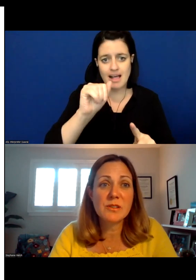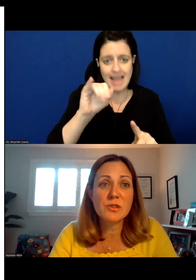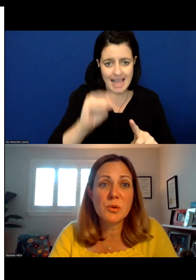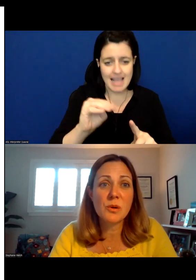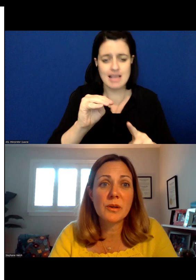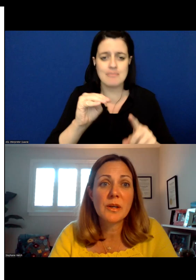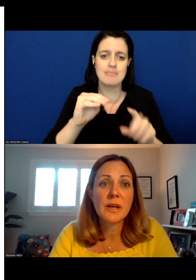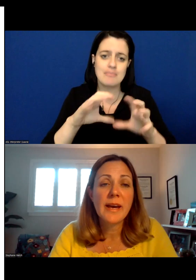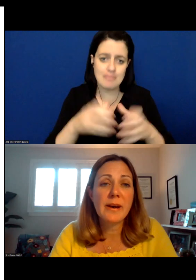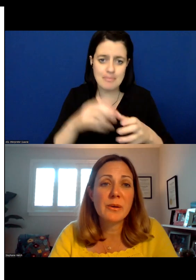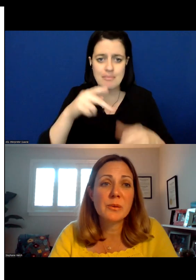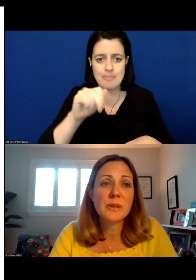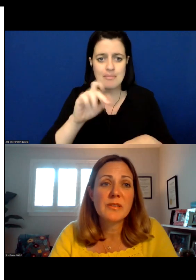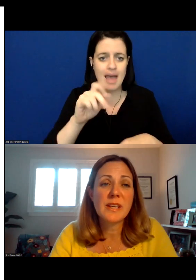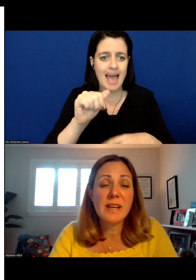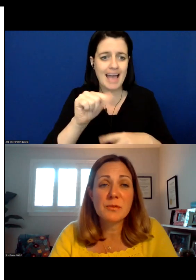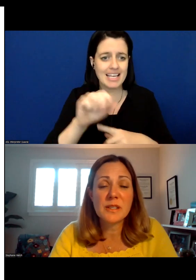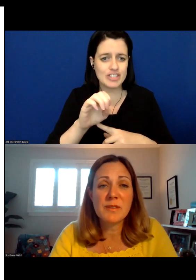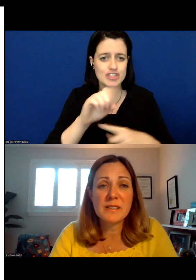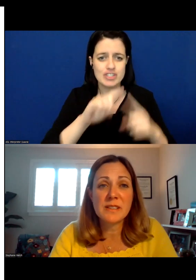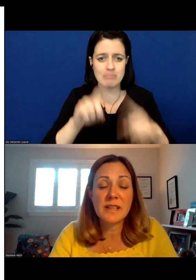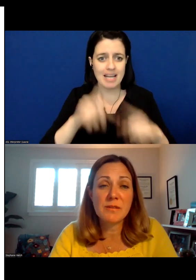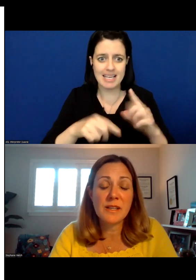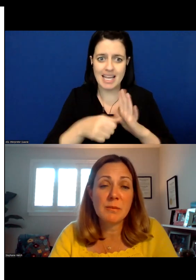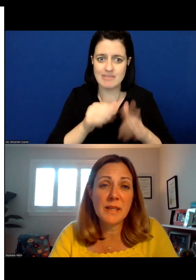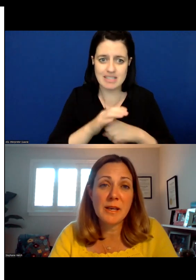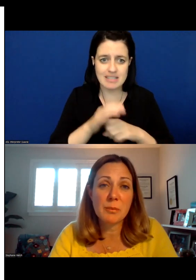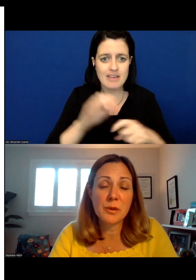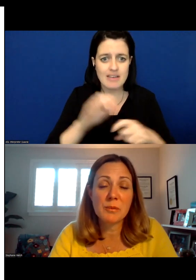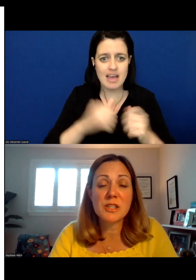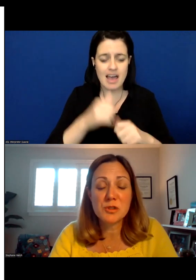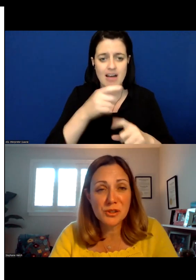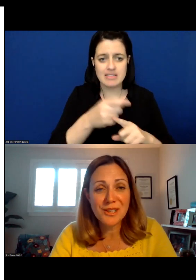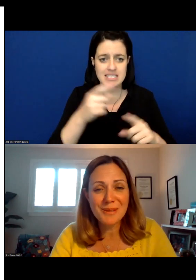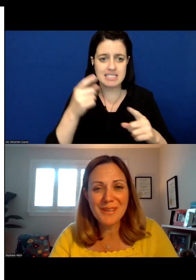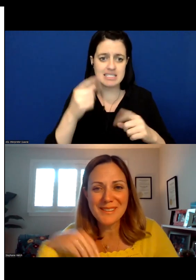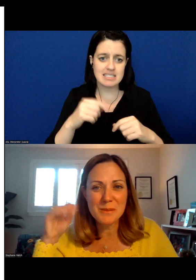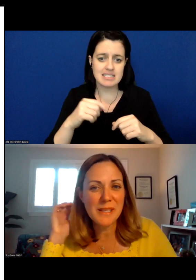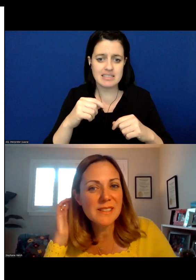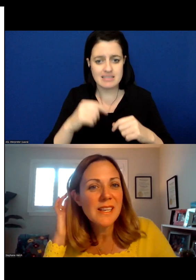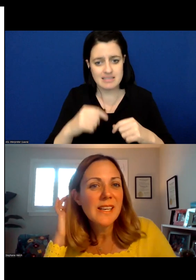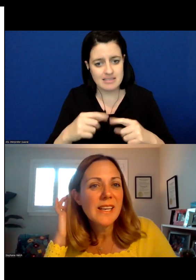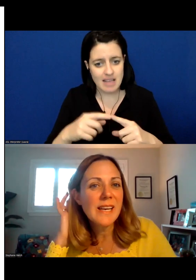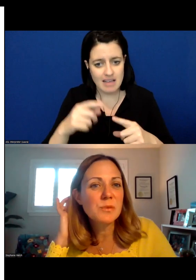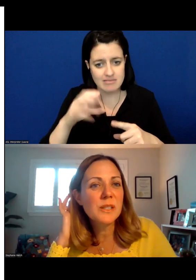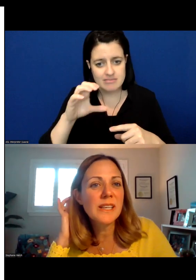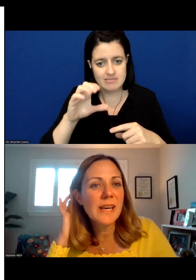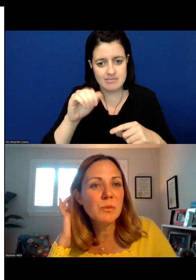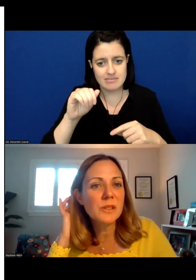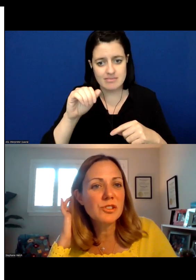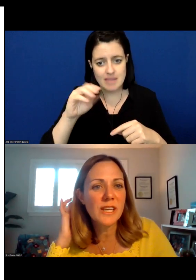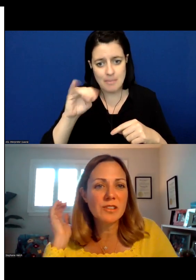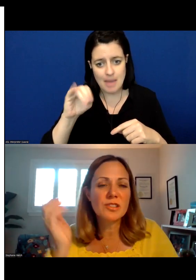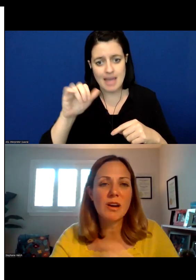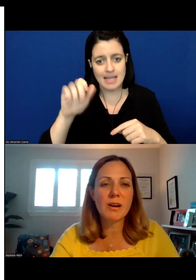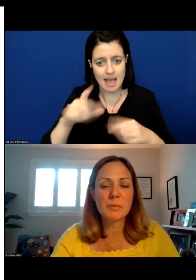really underscore how the California Advancing and Innovating Medi-Cal program, which I'm sure you talk about in this space, has really and